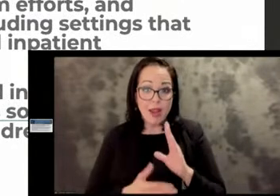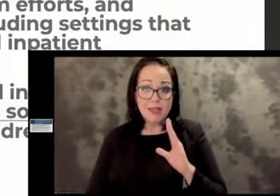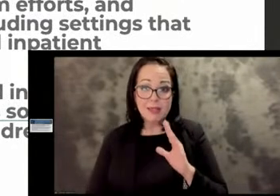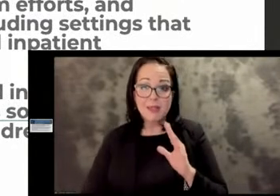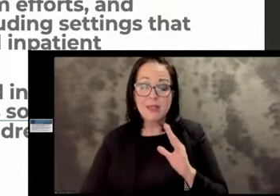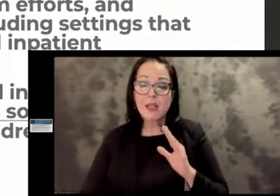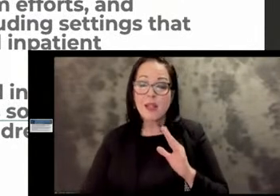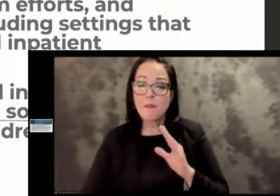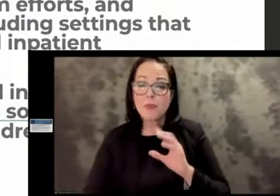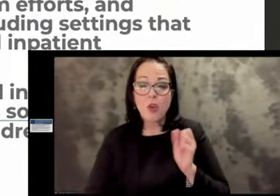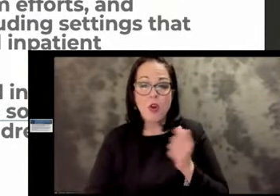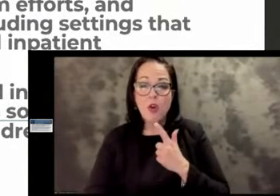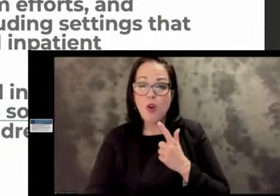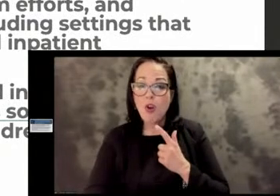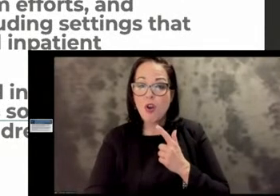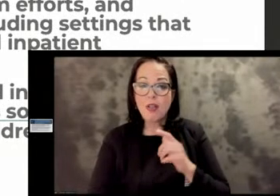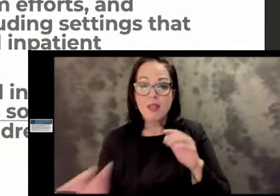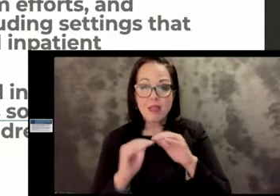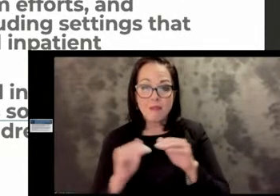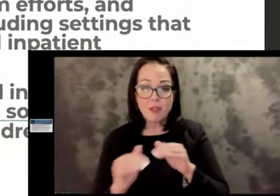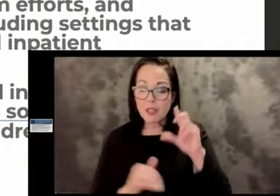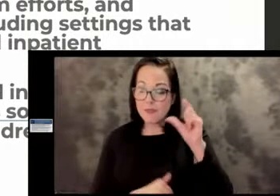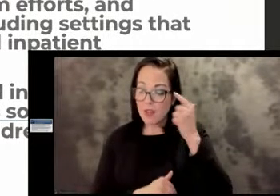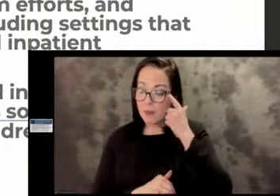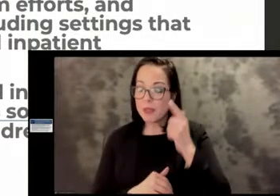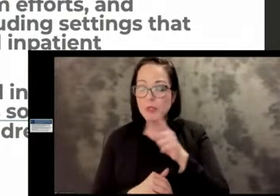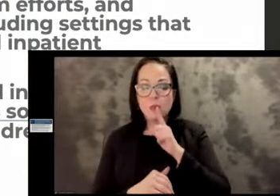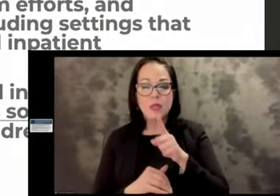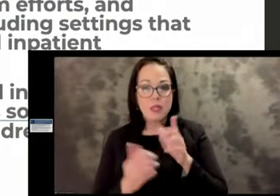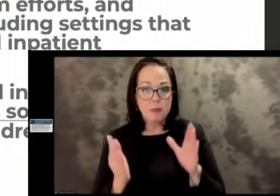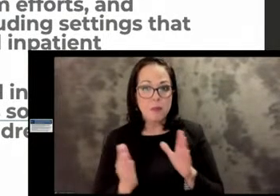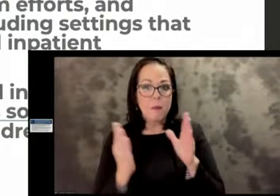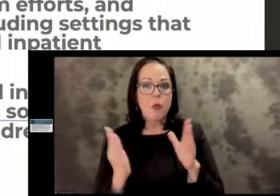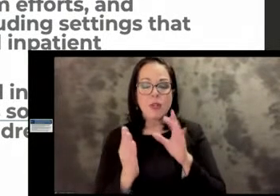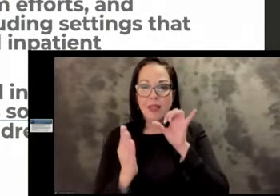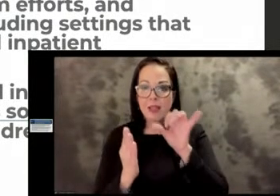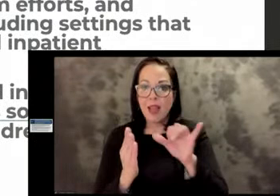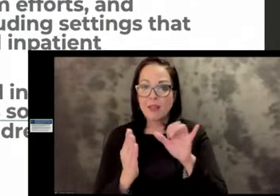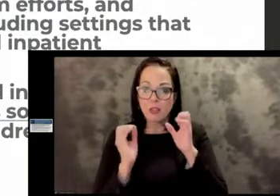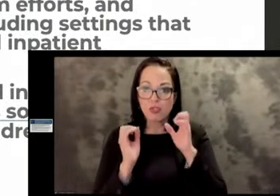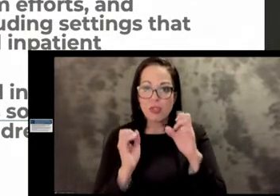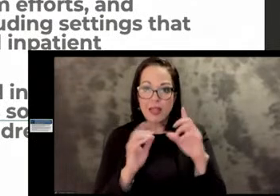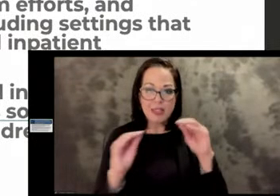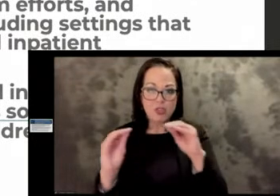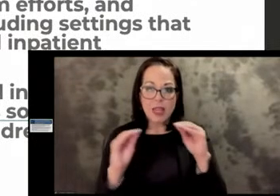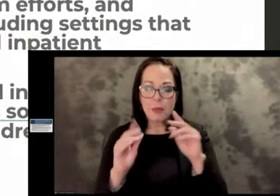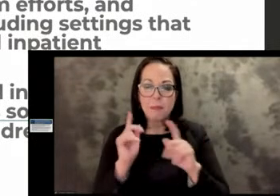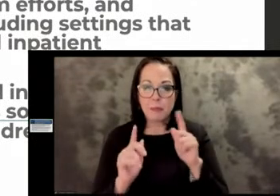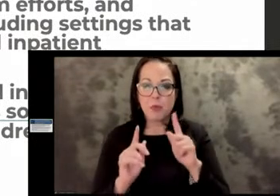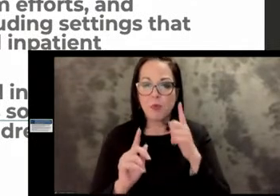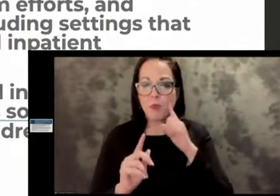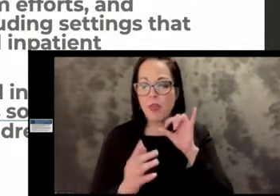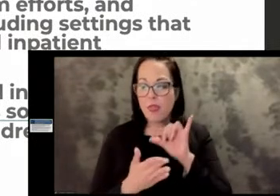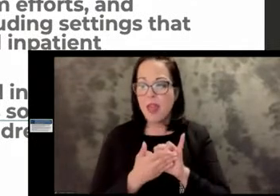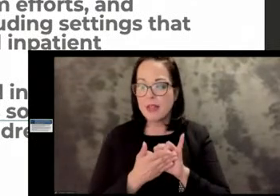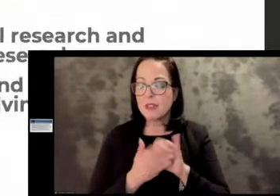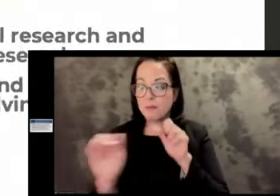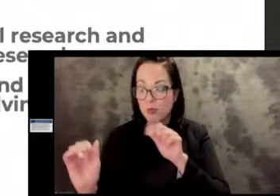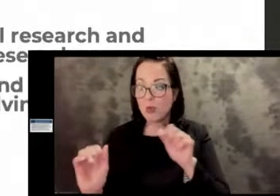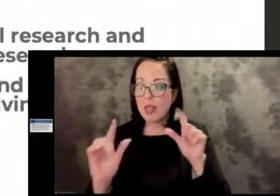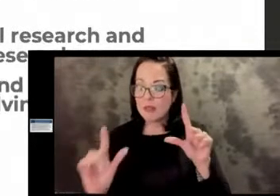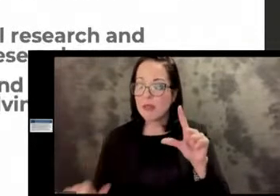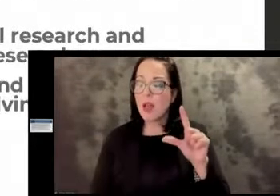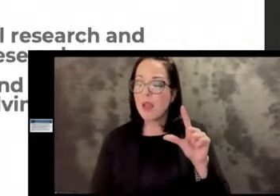of government to incentivize and promote efforts to educate people about their civil rights. So next slide is